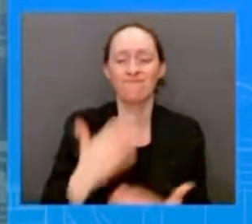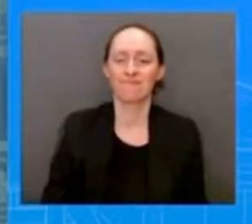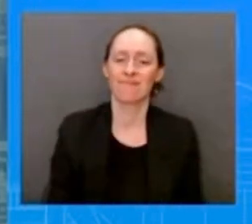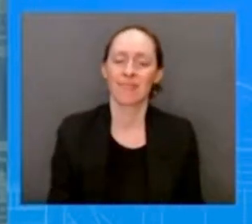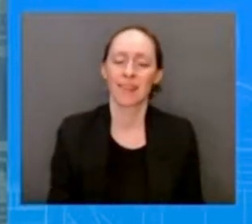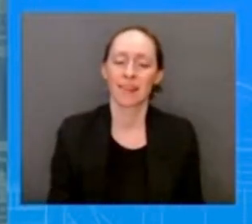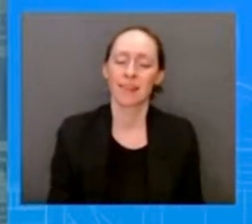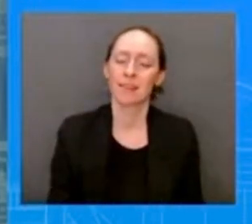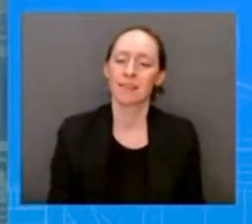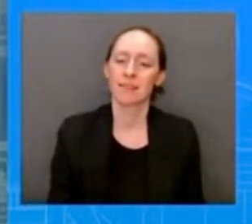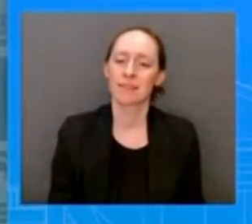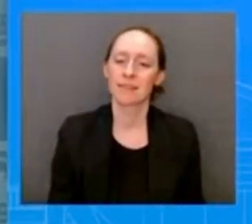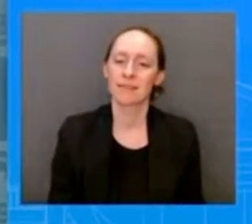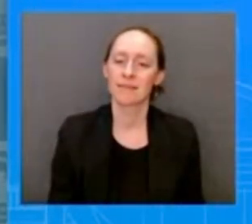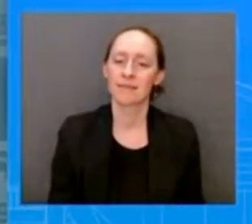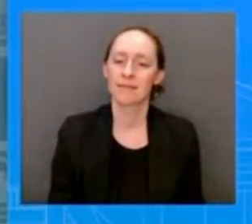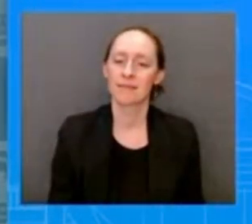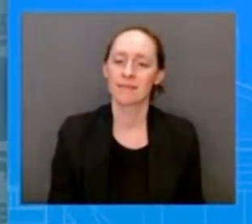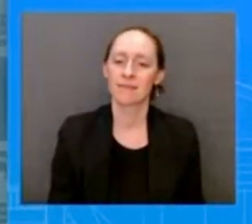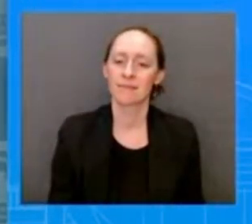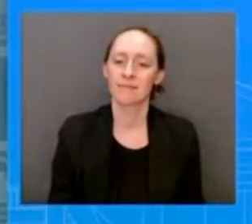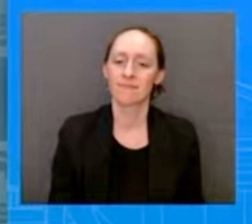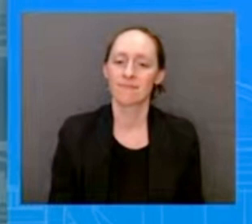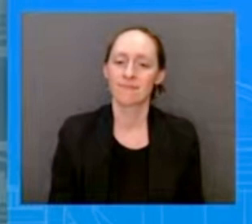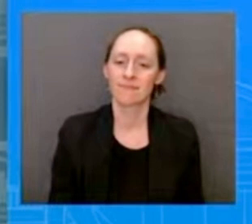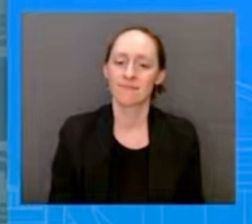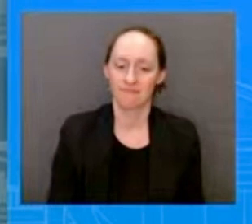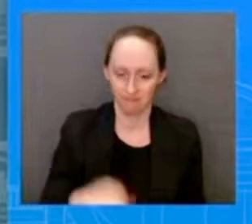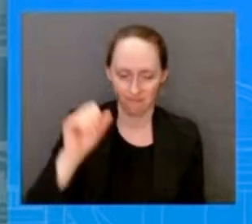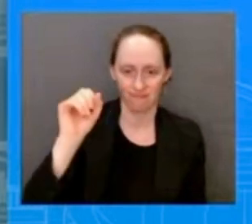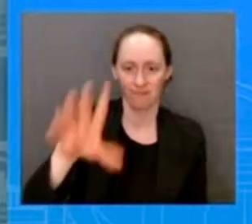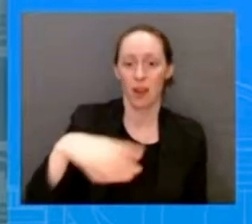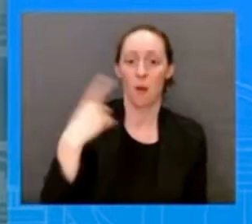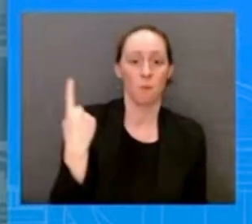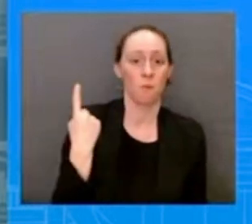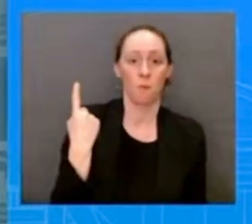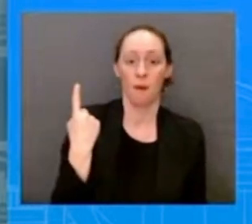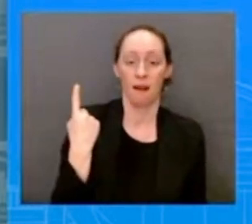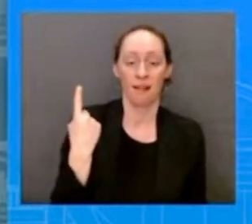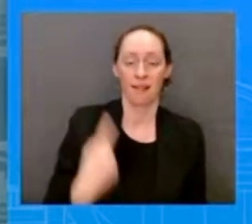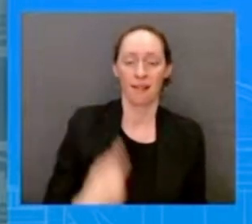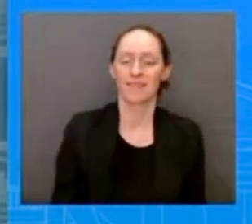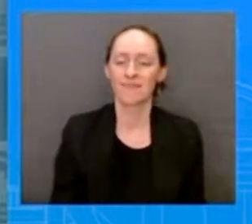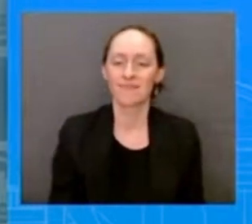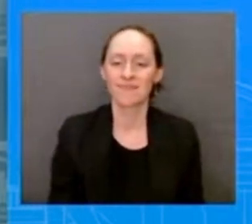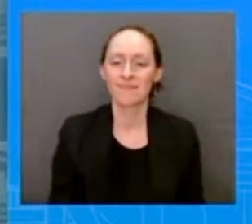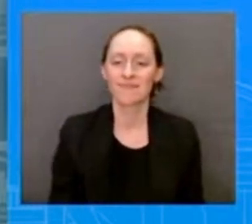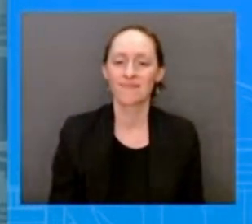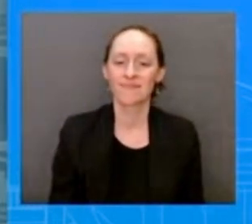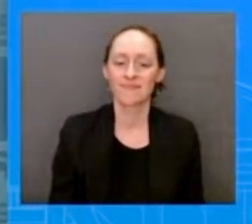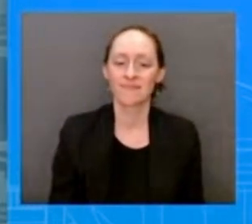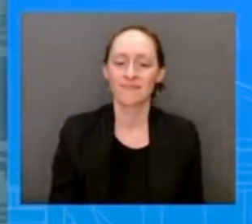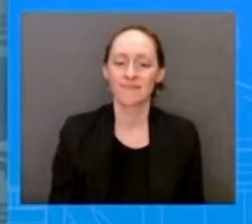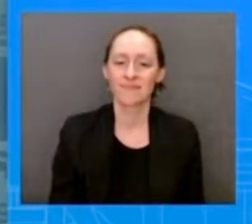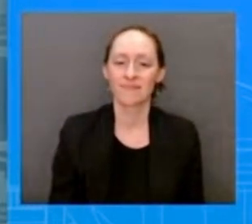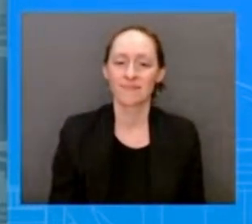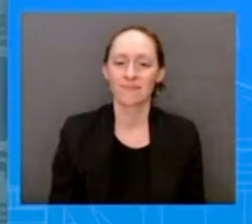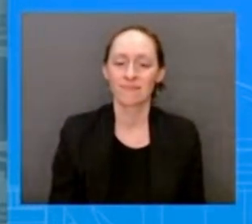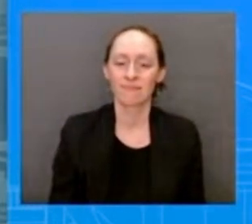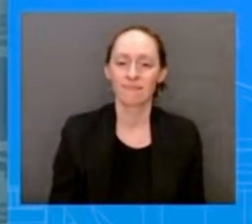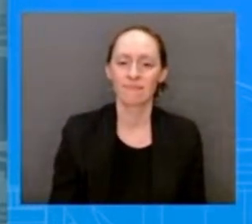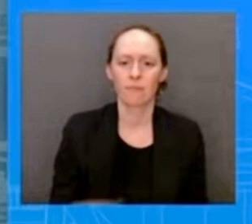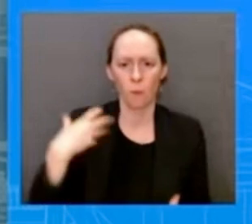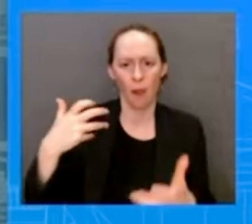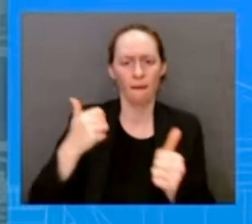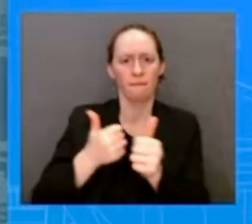Thank you. Okay, I have one thing at the top, and then we'll get going. I just wanted to follow up on yesterday's good news from Eli Lilly,